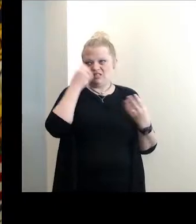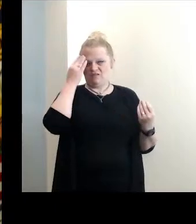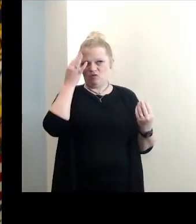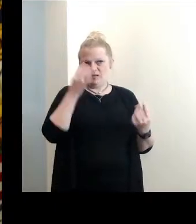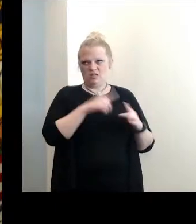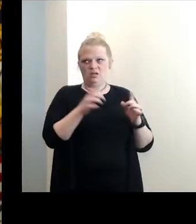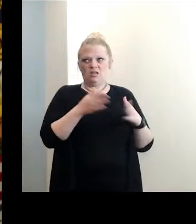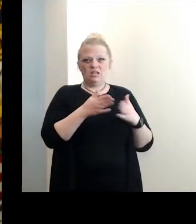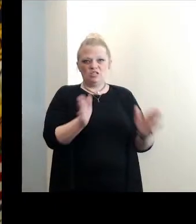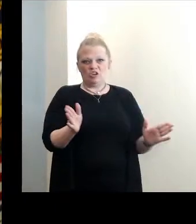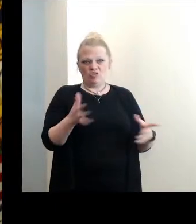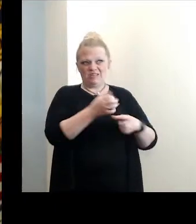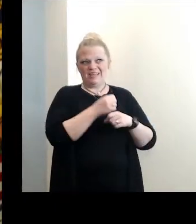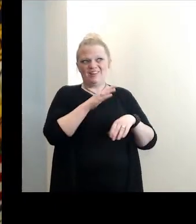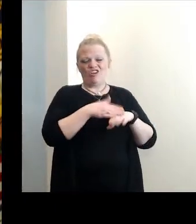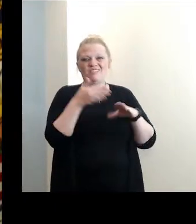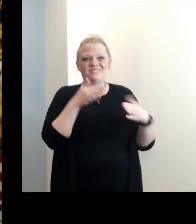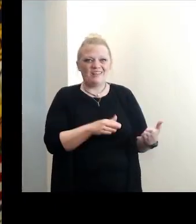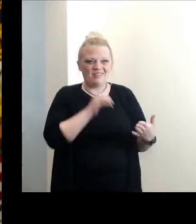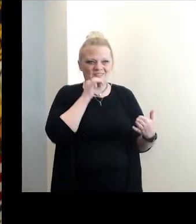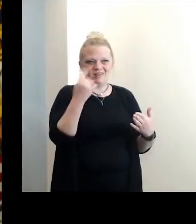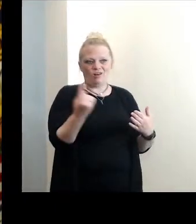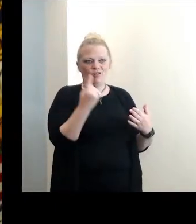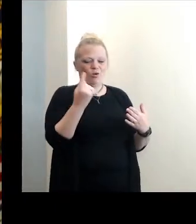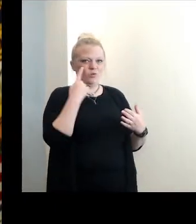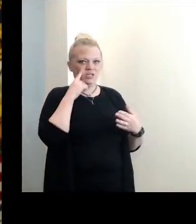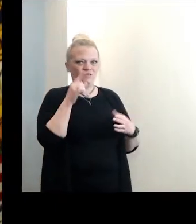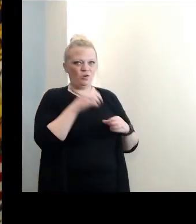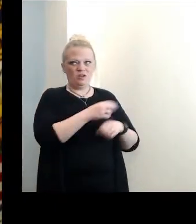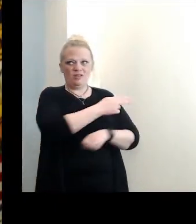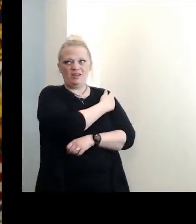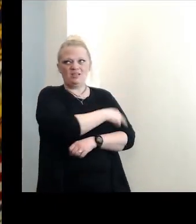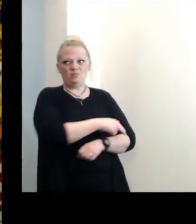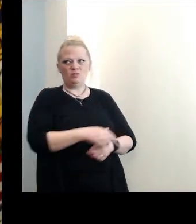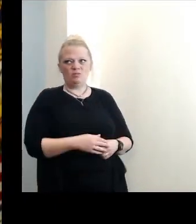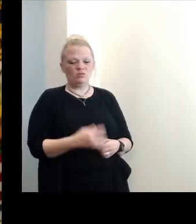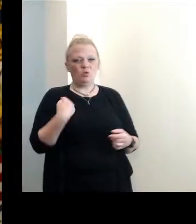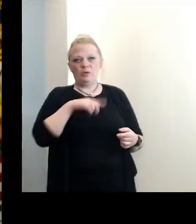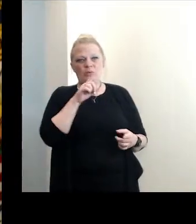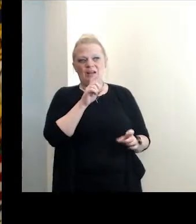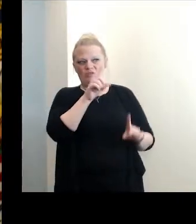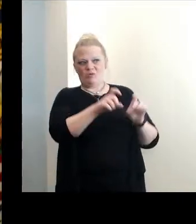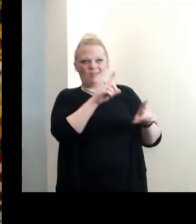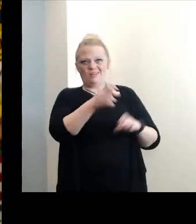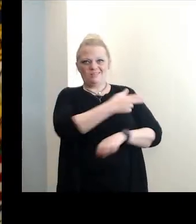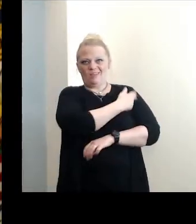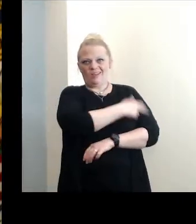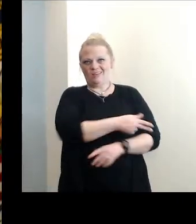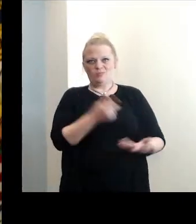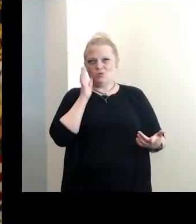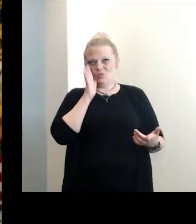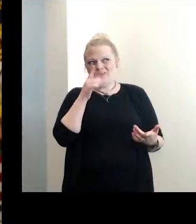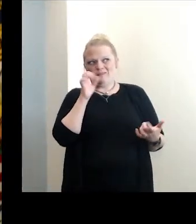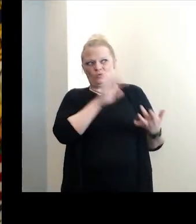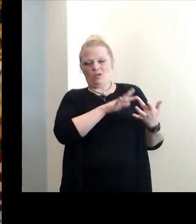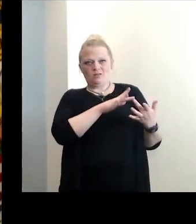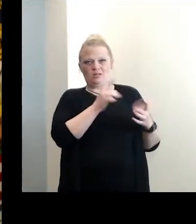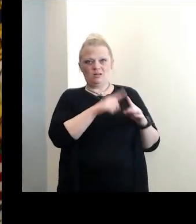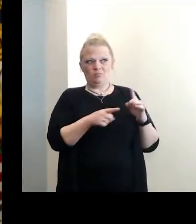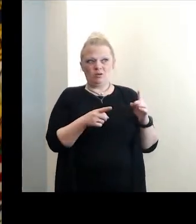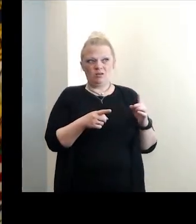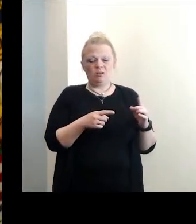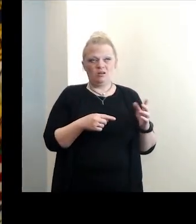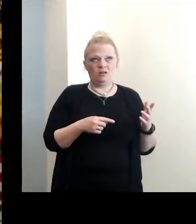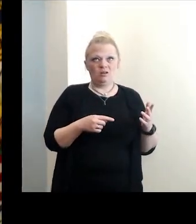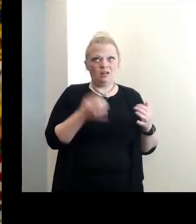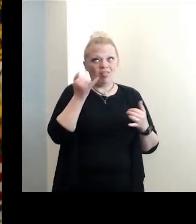We generally get the data on deaths. We don't get it always on hospitalizations. But yeah, we'd have to go back and contact the hospitals. But last I knew, and